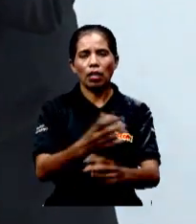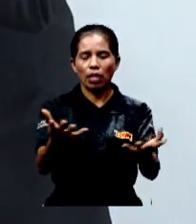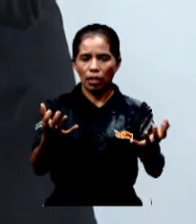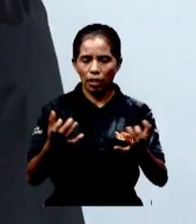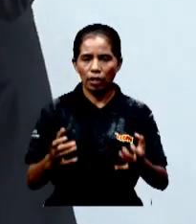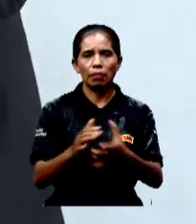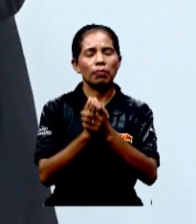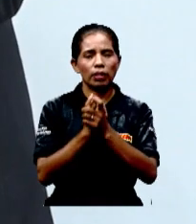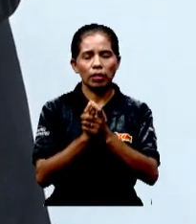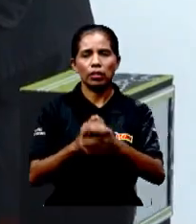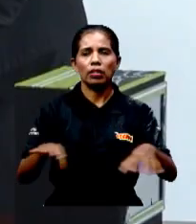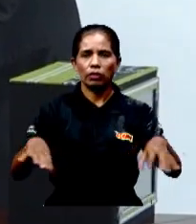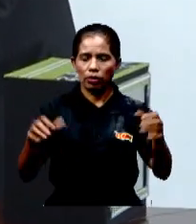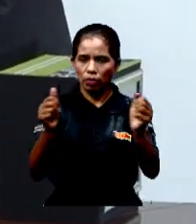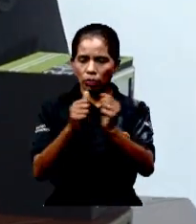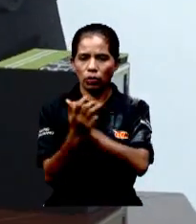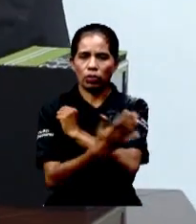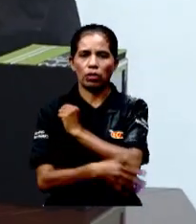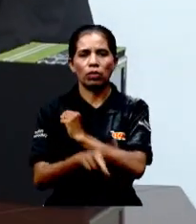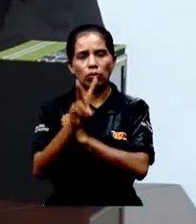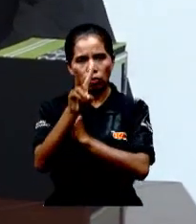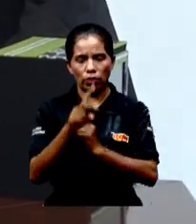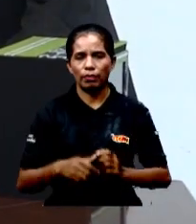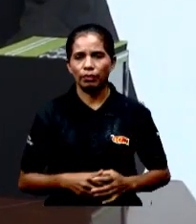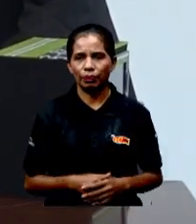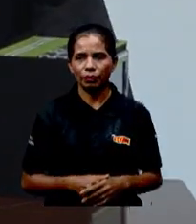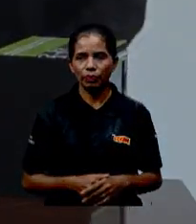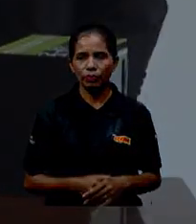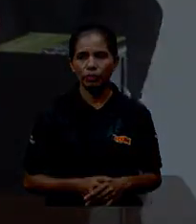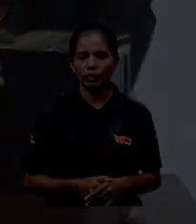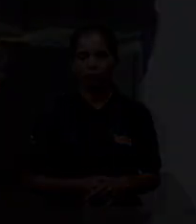Kametin Lutan, amizade entre Rairuan. Adere Tuximenes, Celina Lopes, GMN.